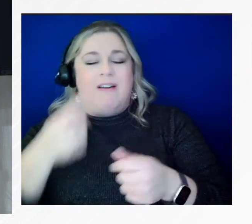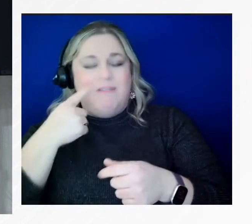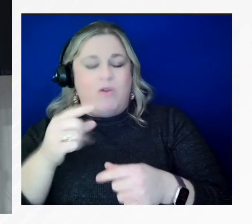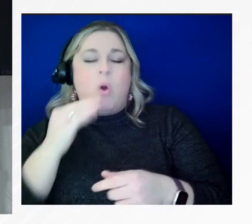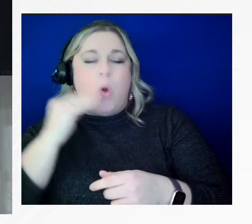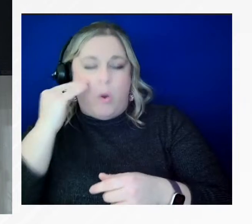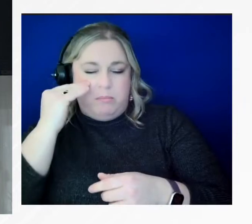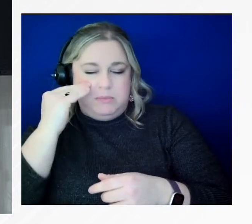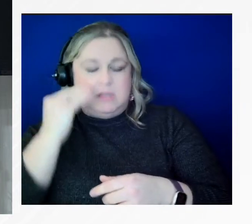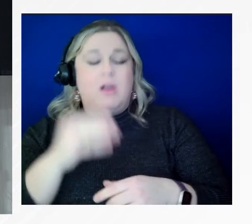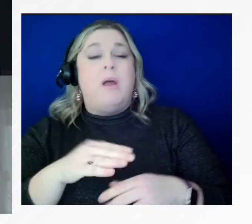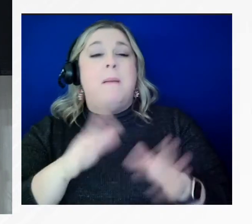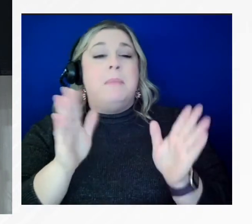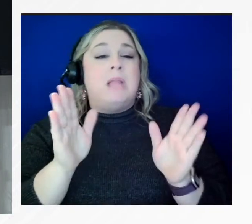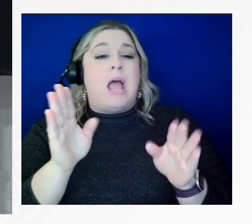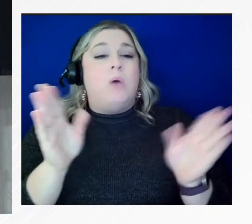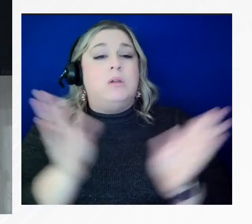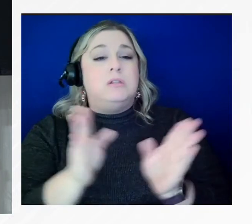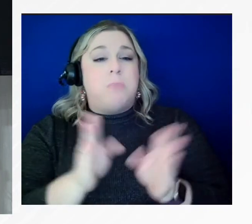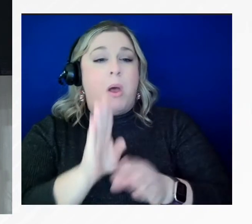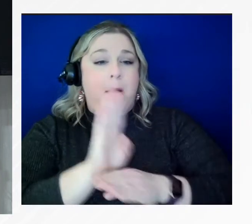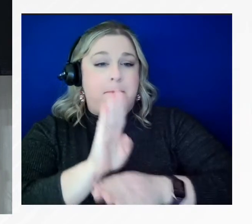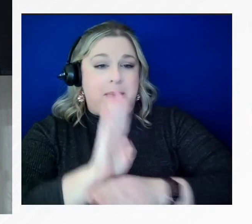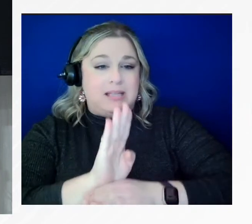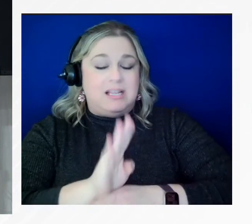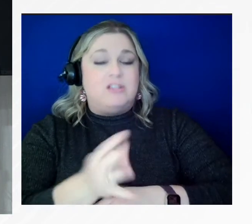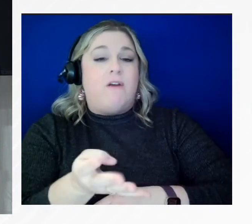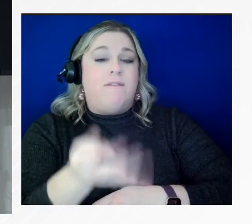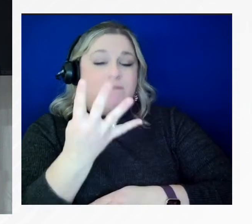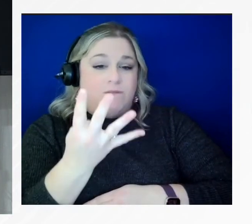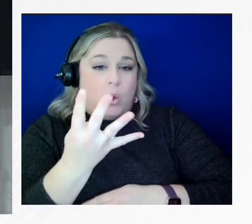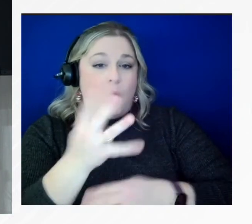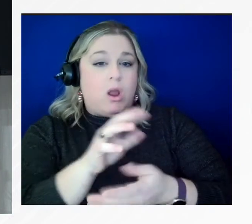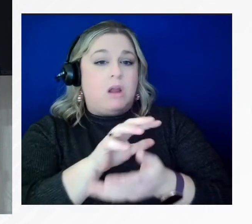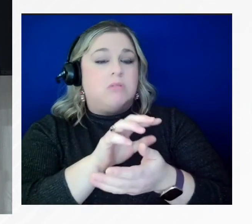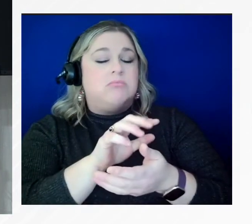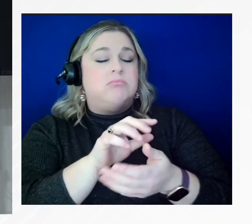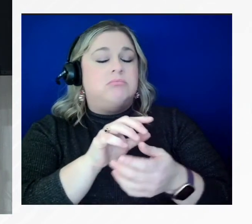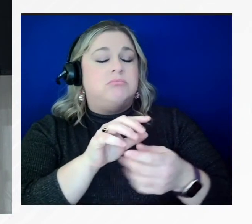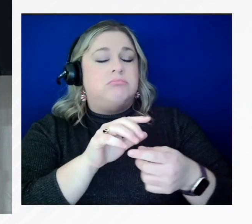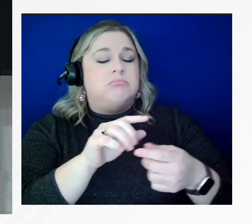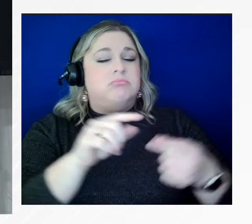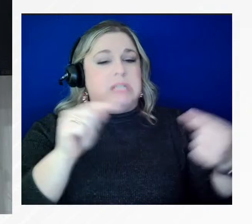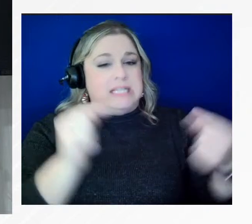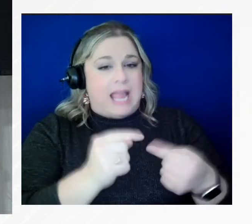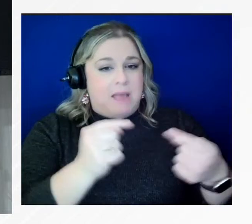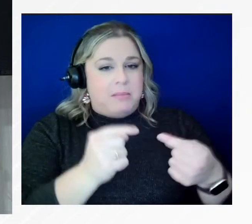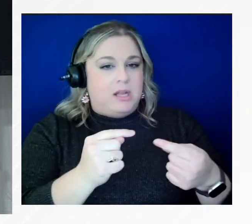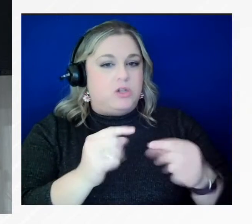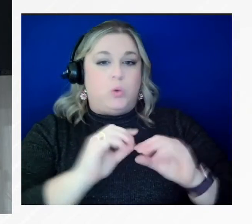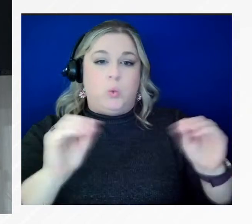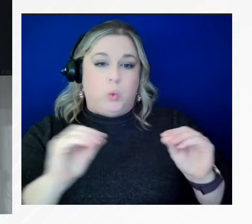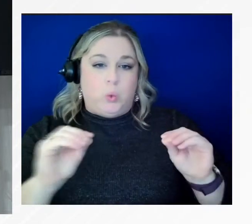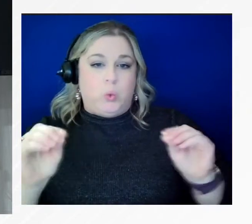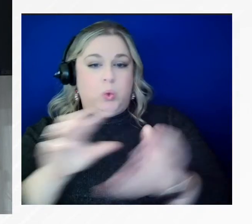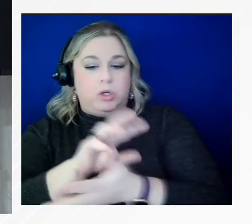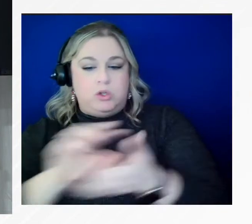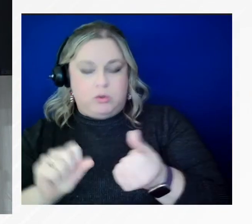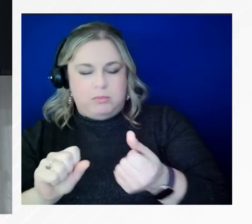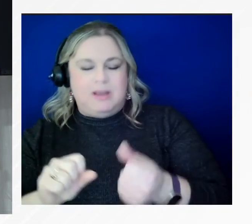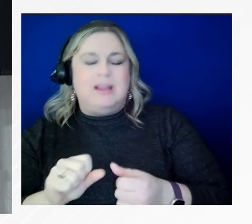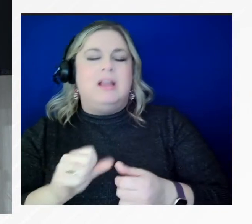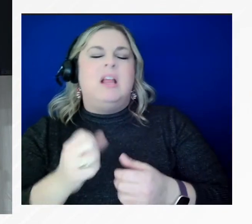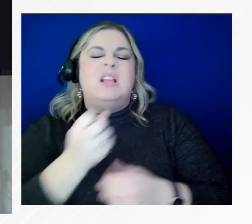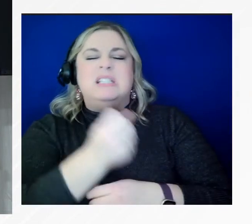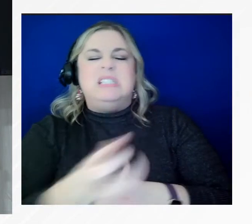businesses, we had 4 damaged and none were destroyed. And then we had several outbuildings, garages that were not